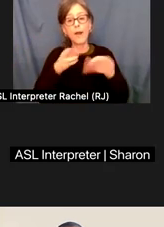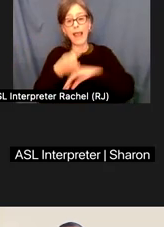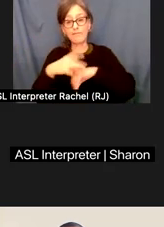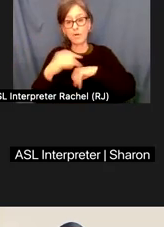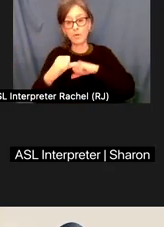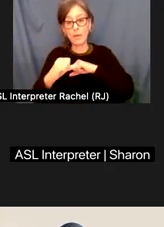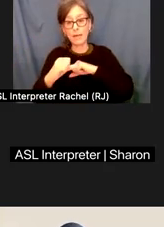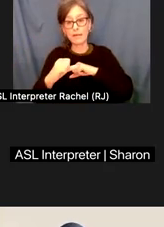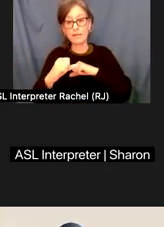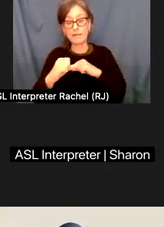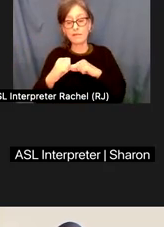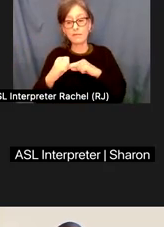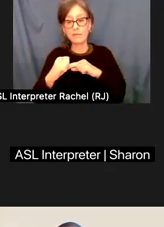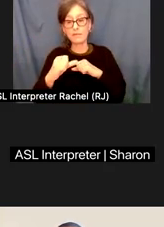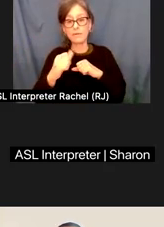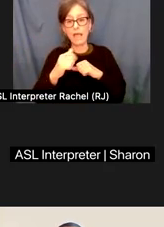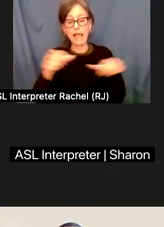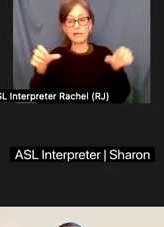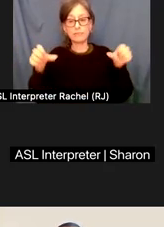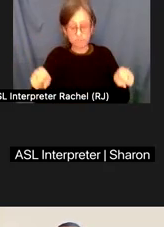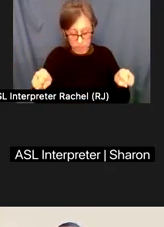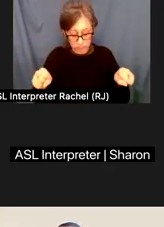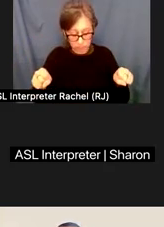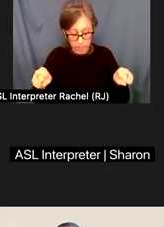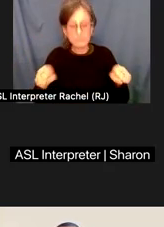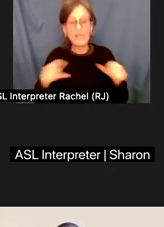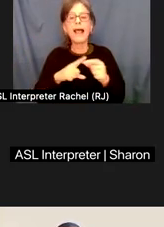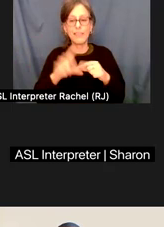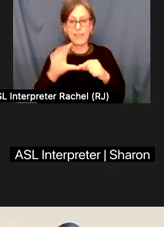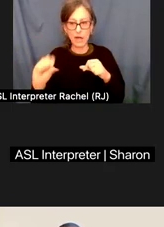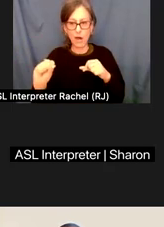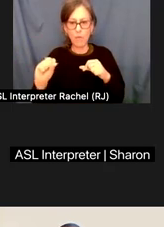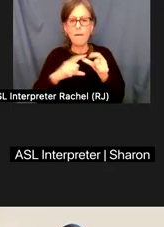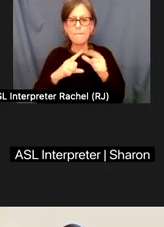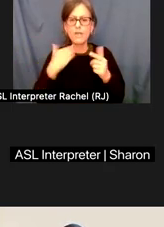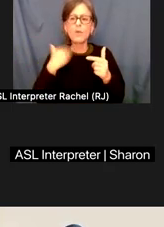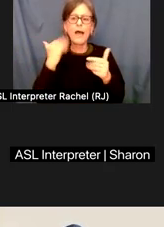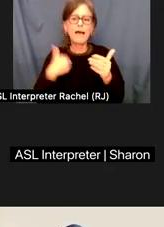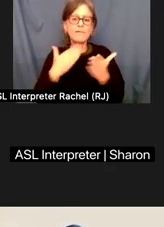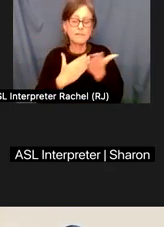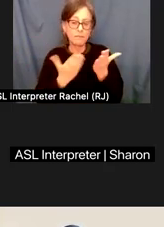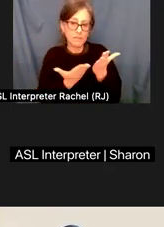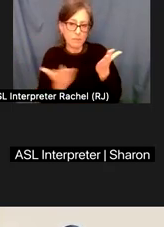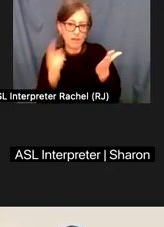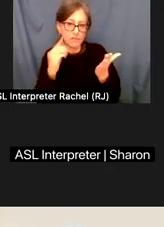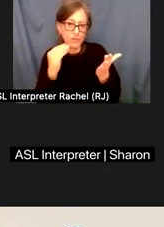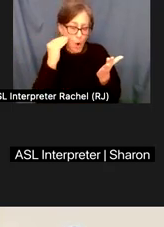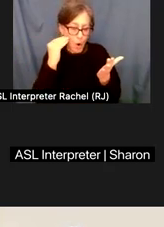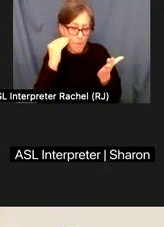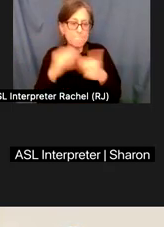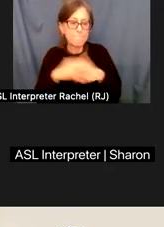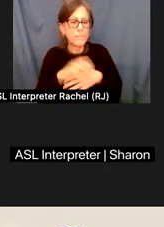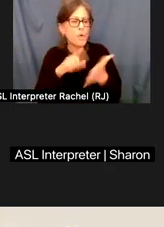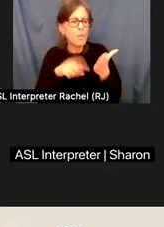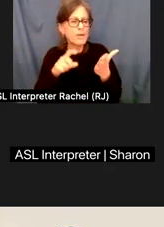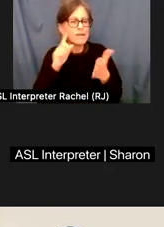earthquake and you dropped cover and held on. So you're going to have some supplies for your home. Think about, what do you need